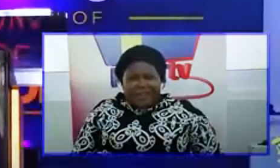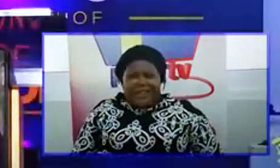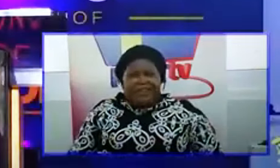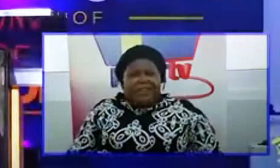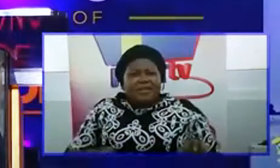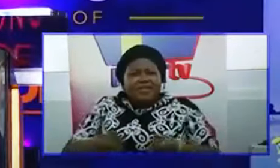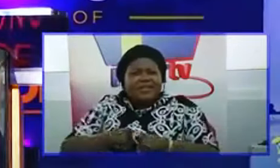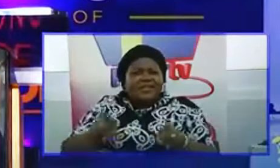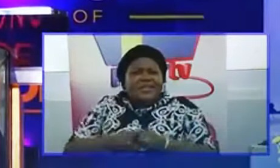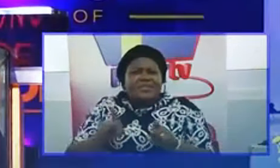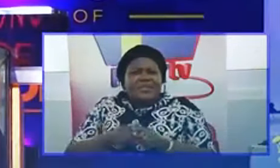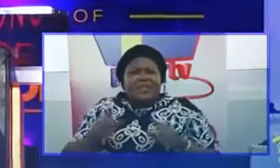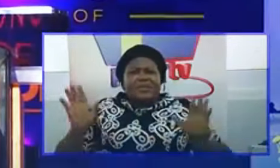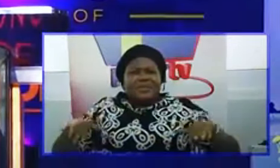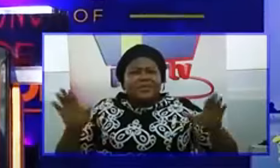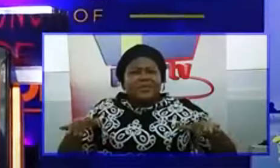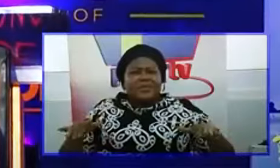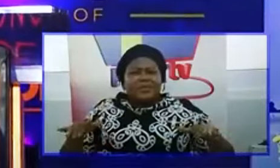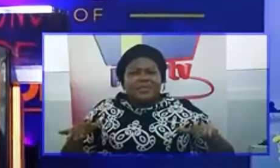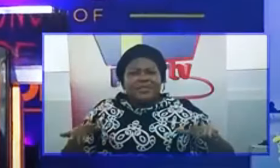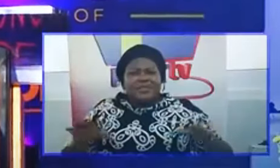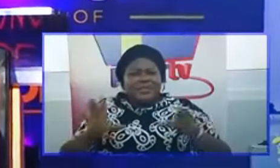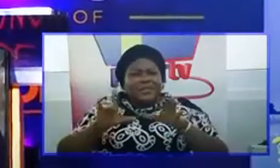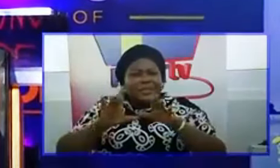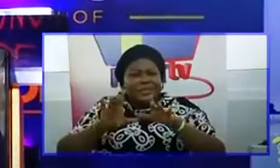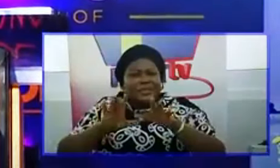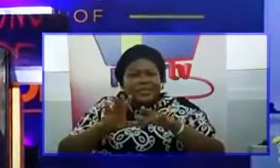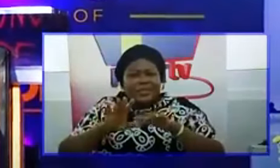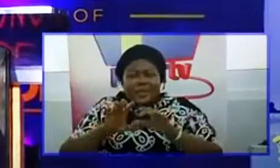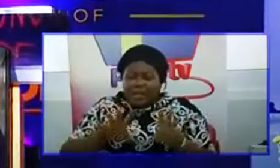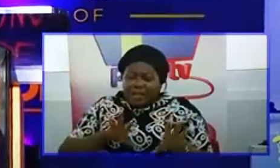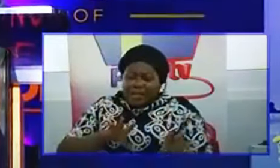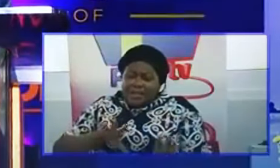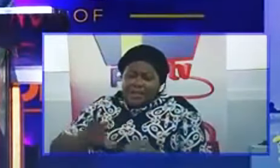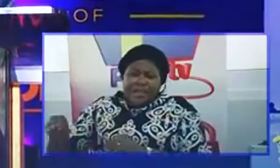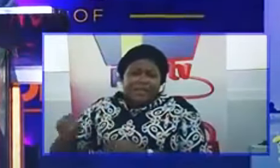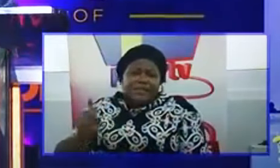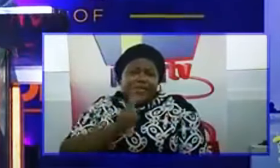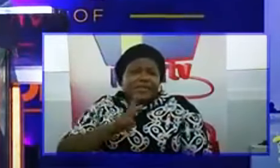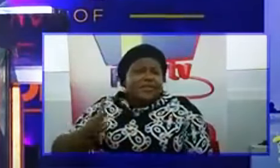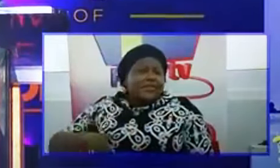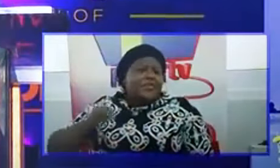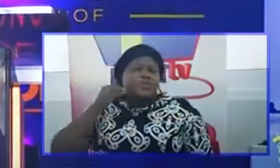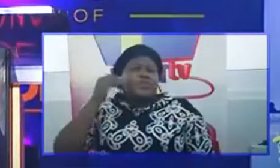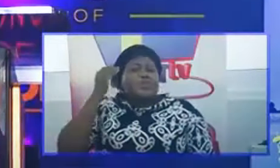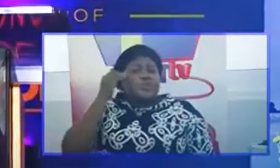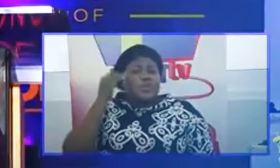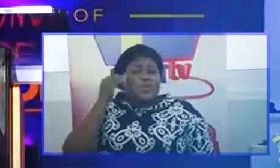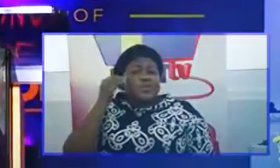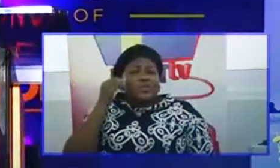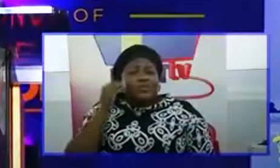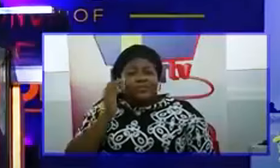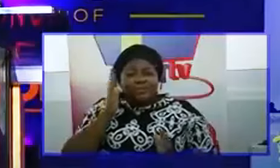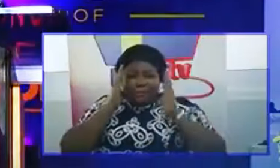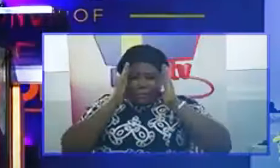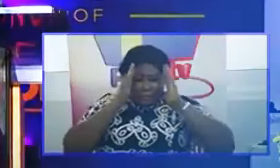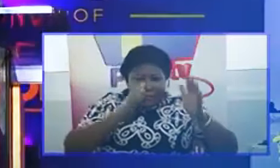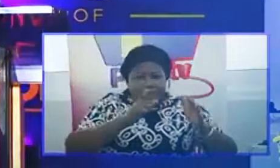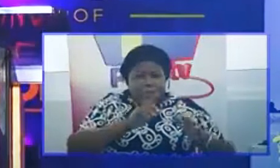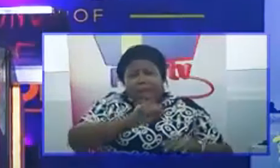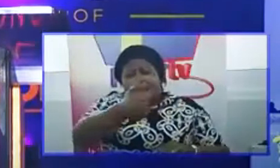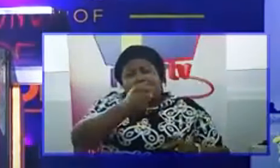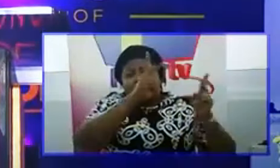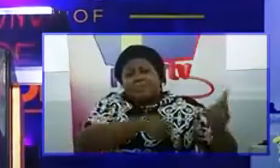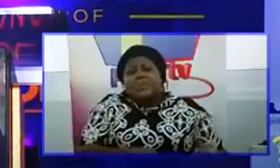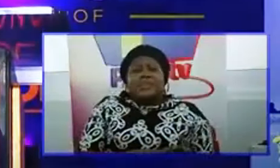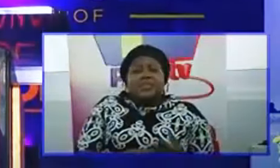whole king will leave the palace looking for one person. He didn't concentrate on the job. He